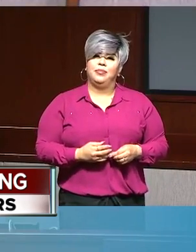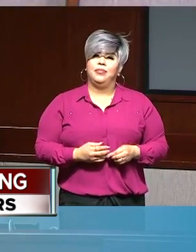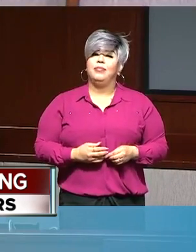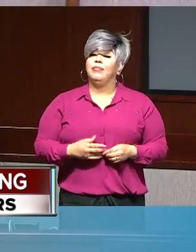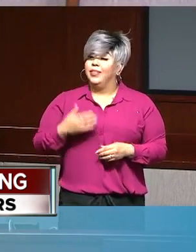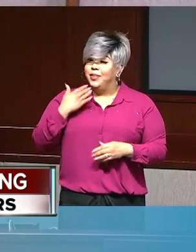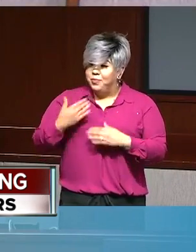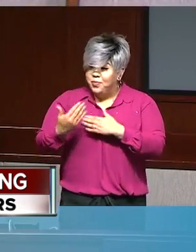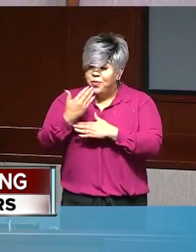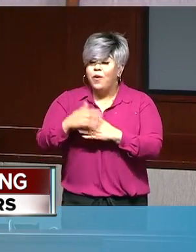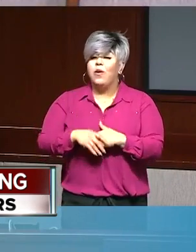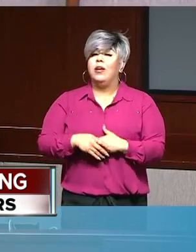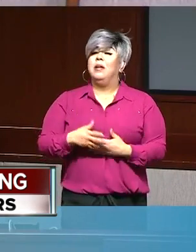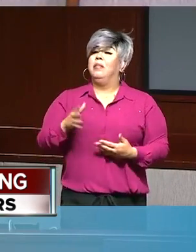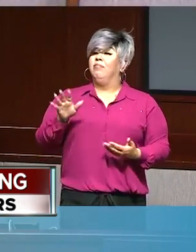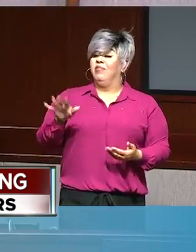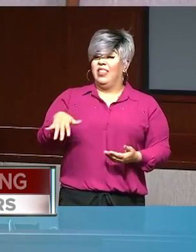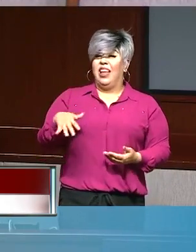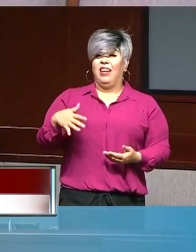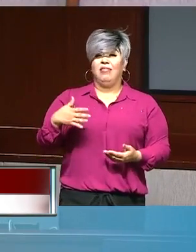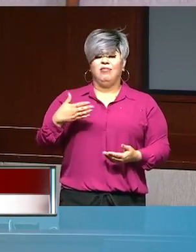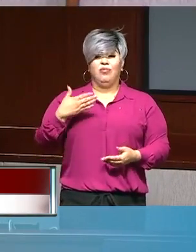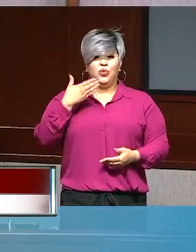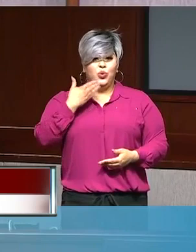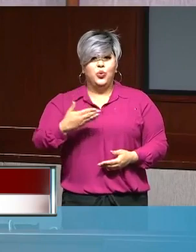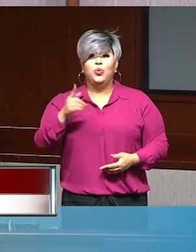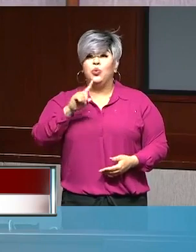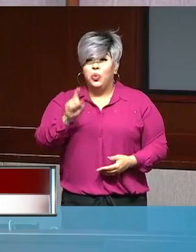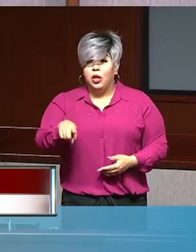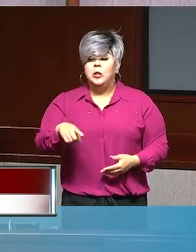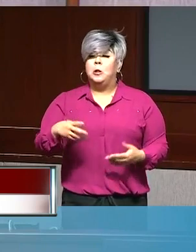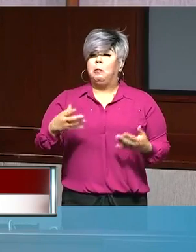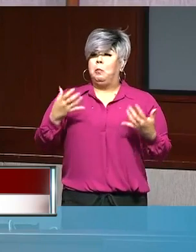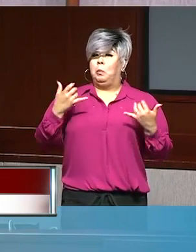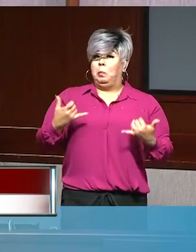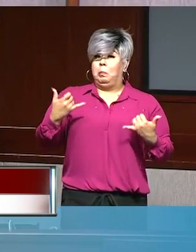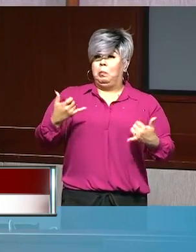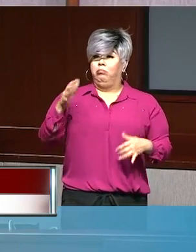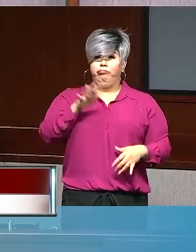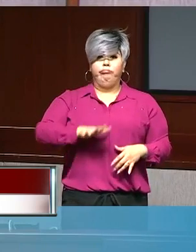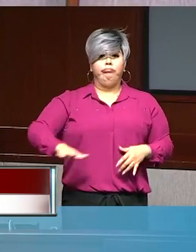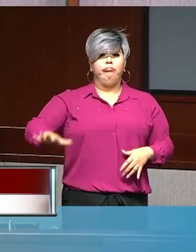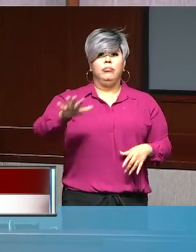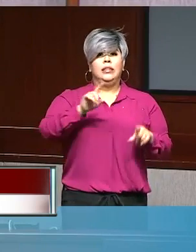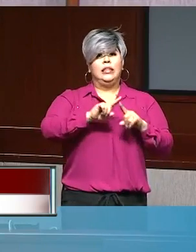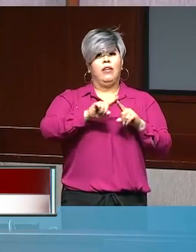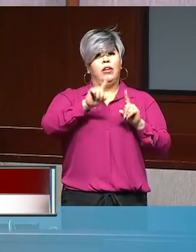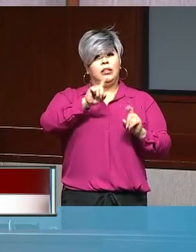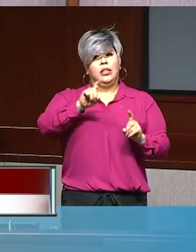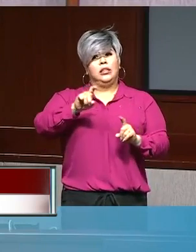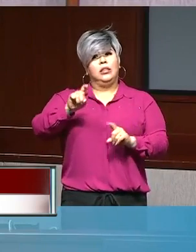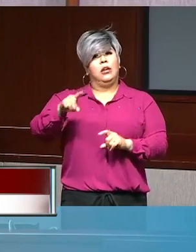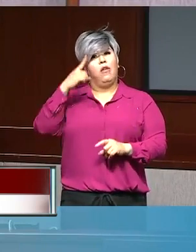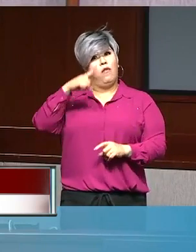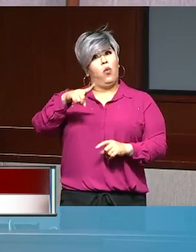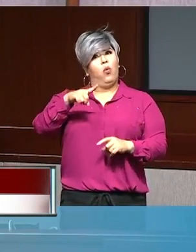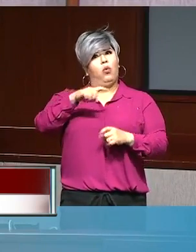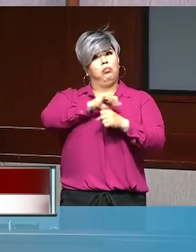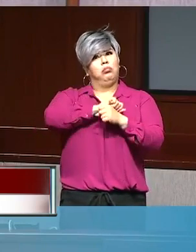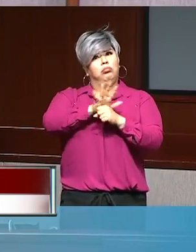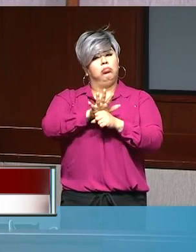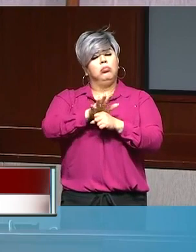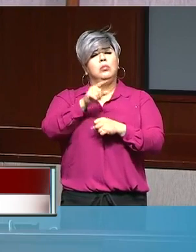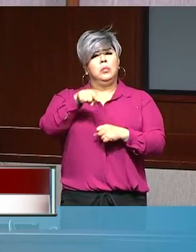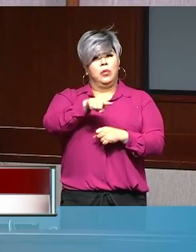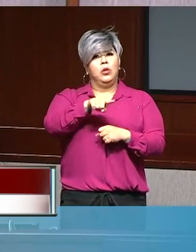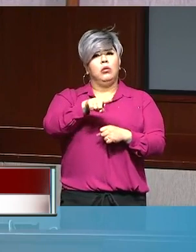Good morning. That is a good and very important question. Currently, all of the tests available for COVID-19 are part